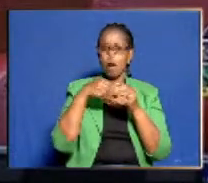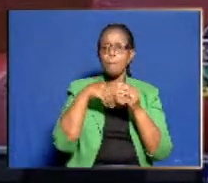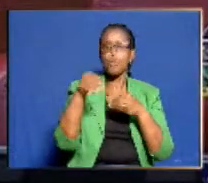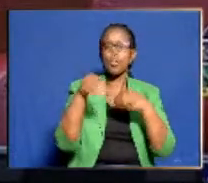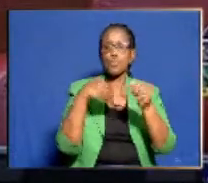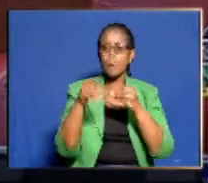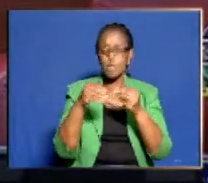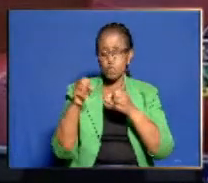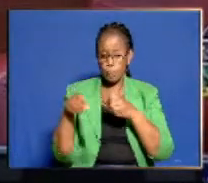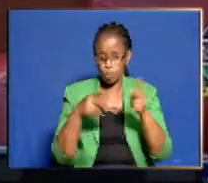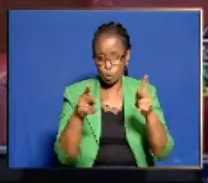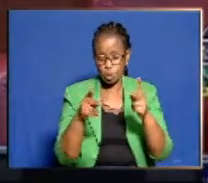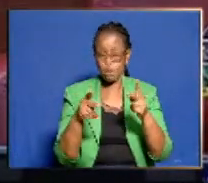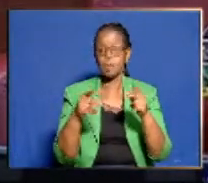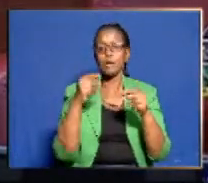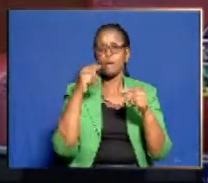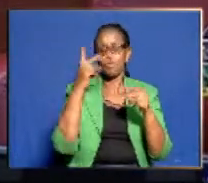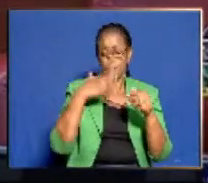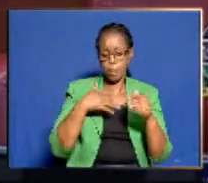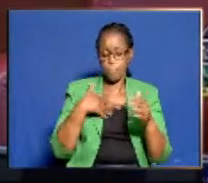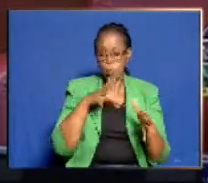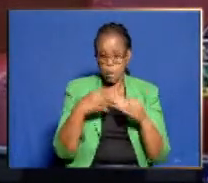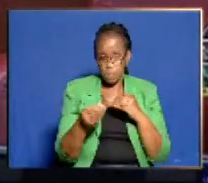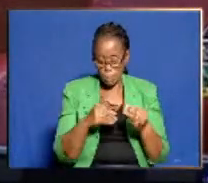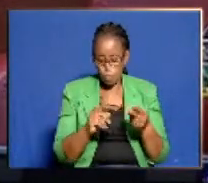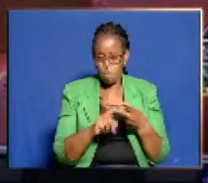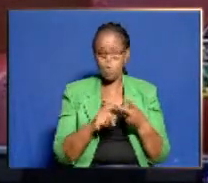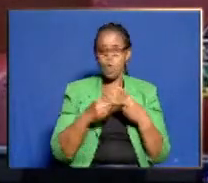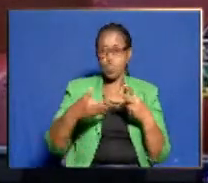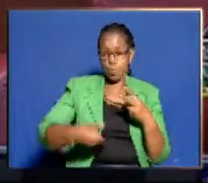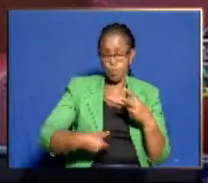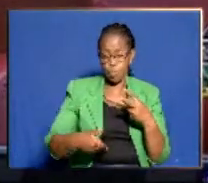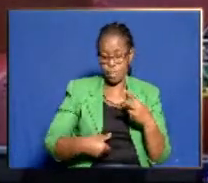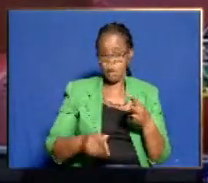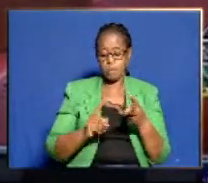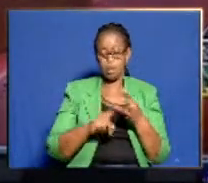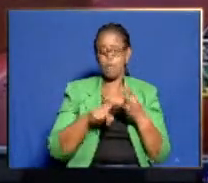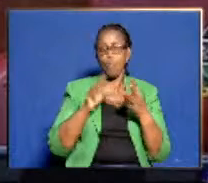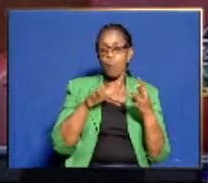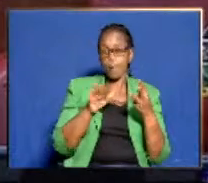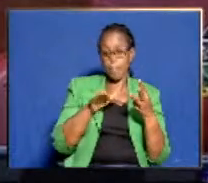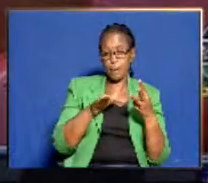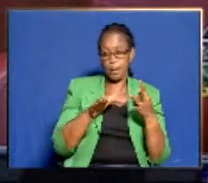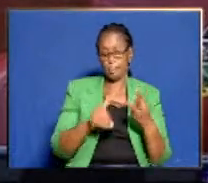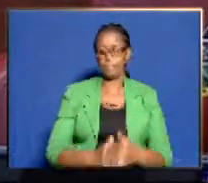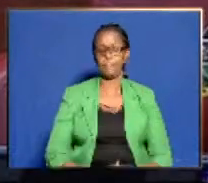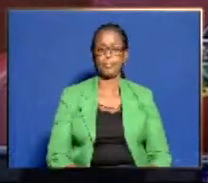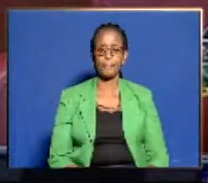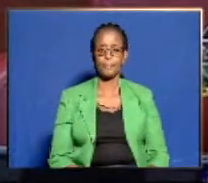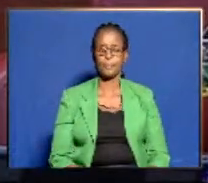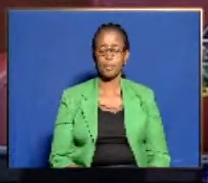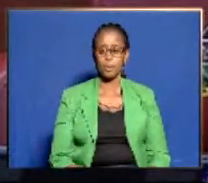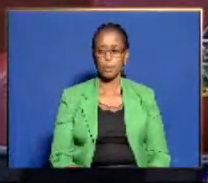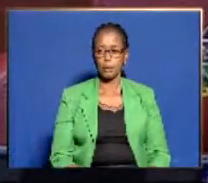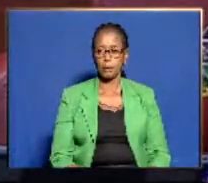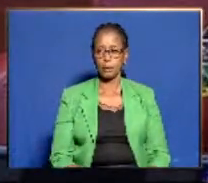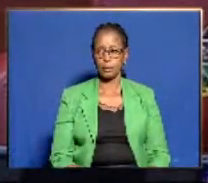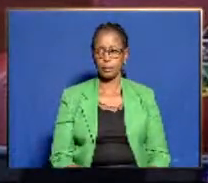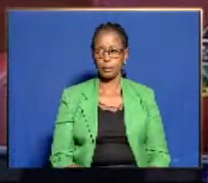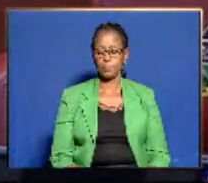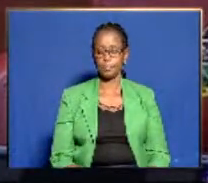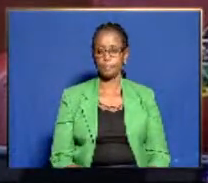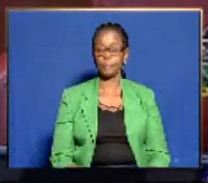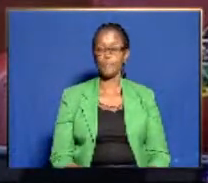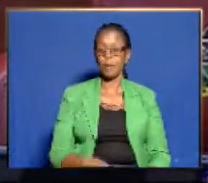with disabilities, youth, and women. Honorable Speaker, this stands at